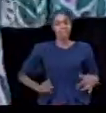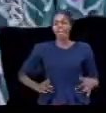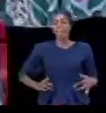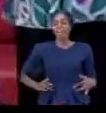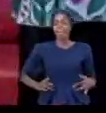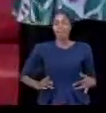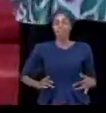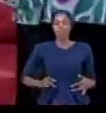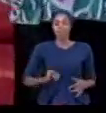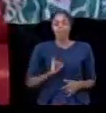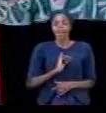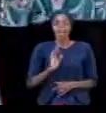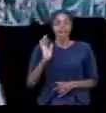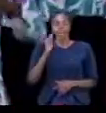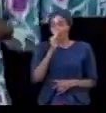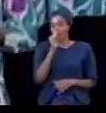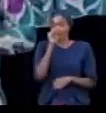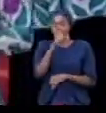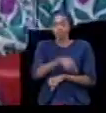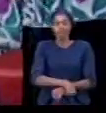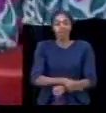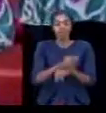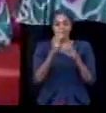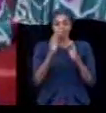up. Overcomer.